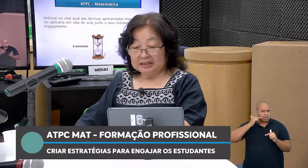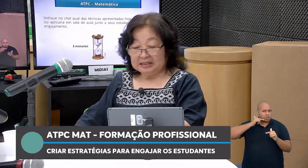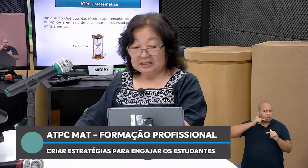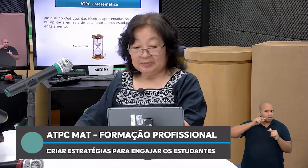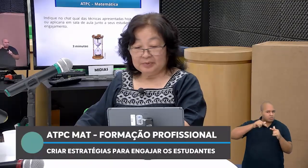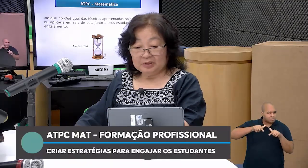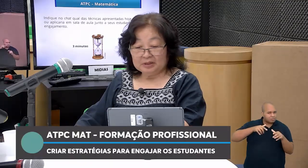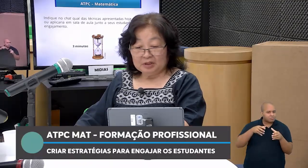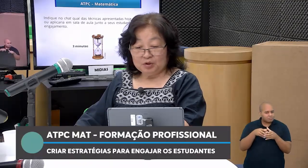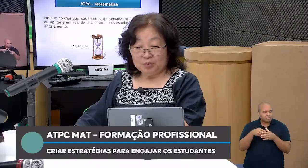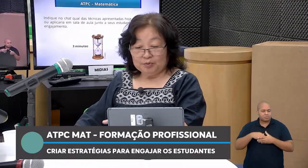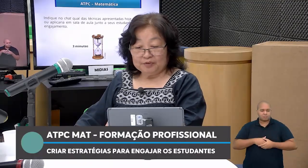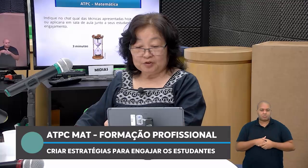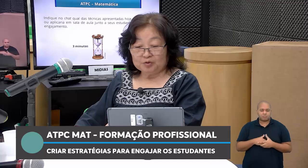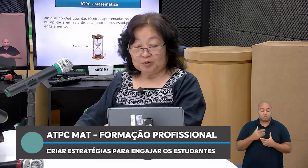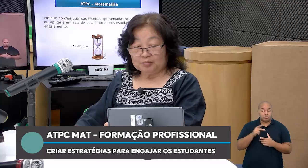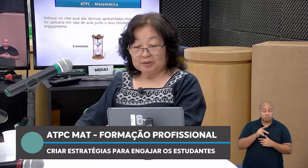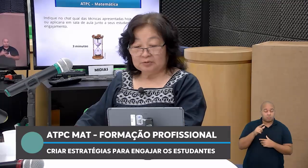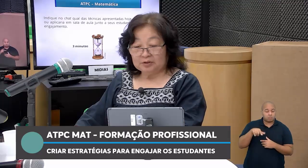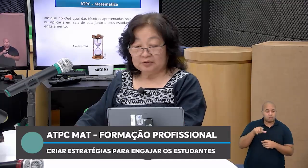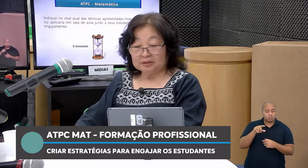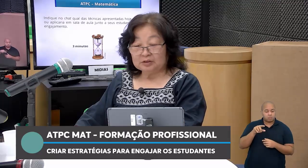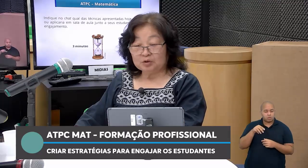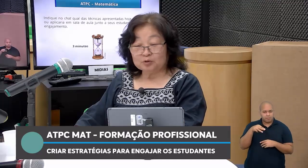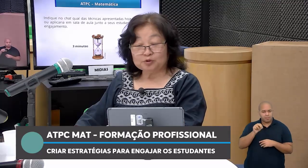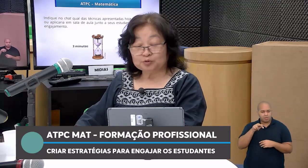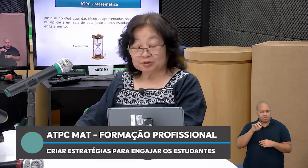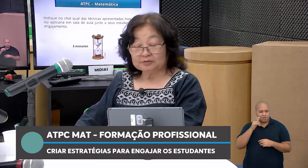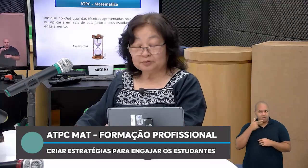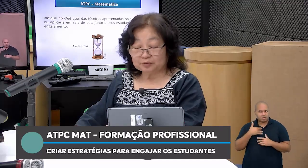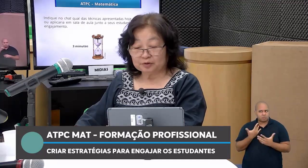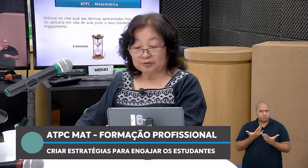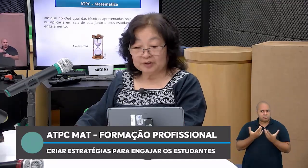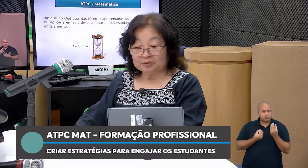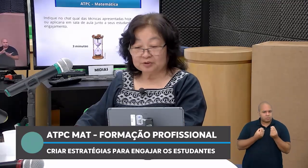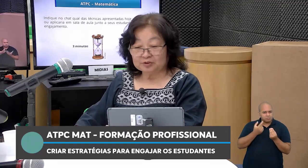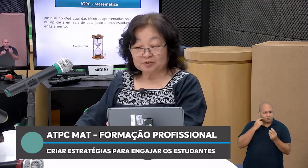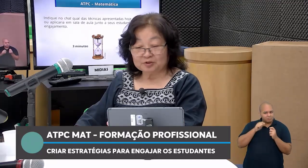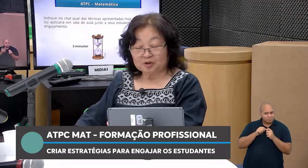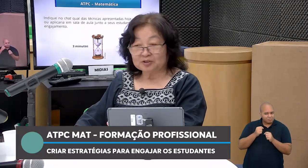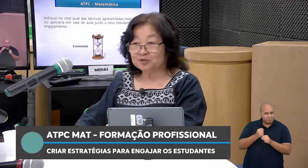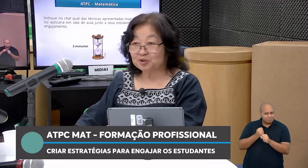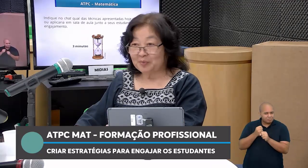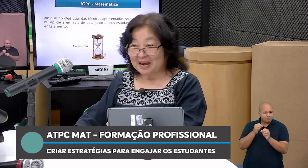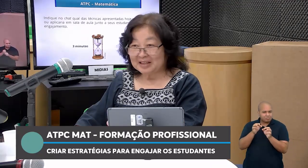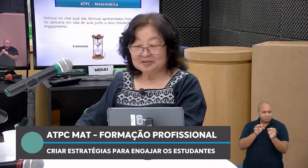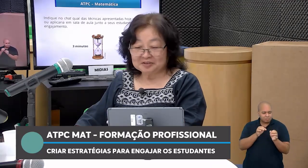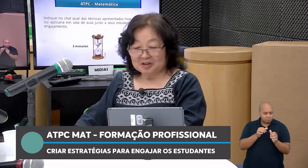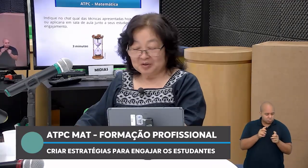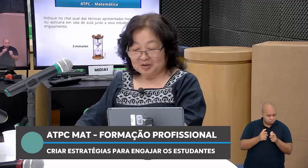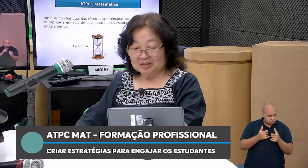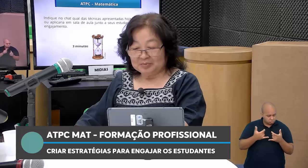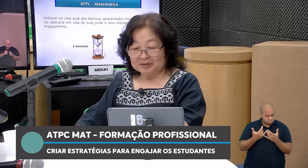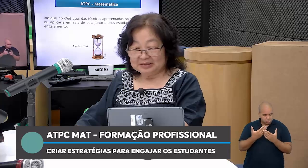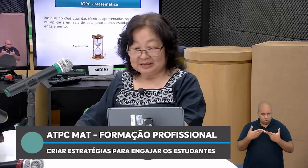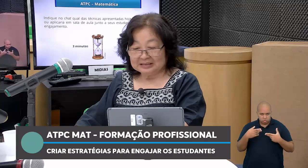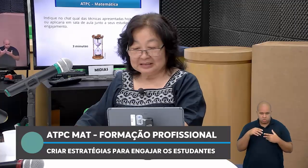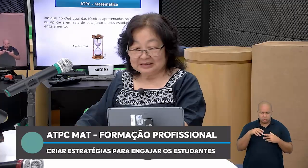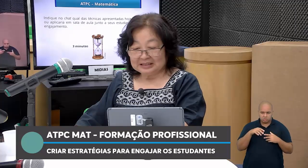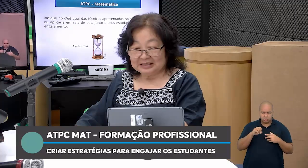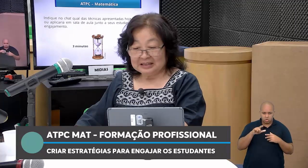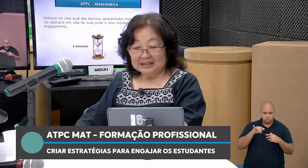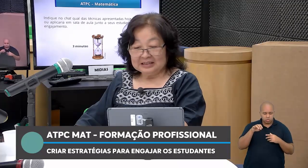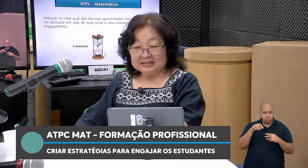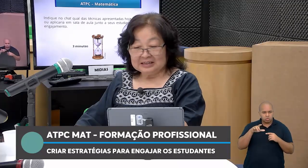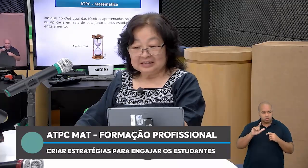em equipe, o professor Manuel falando que foi feita a construção de sólidos geométricos. Sim, olha que importante,